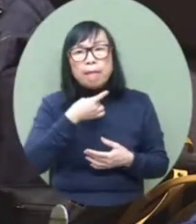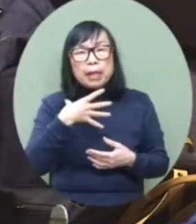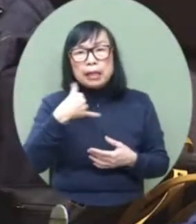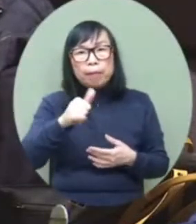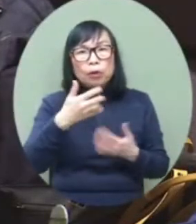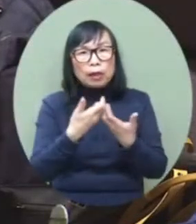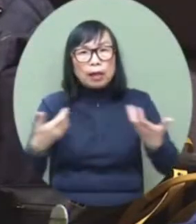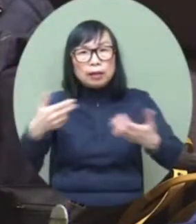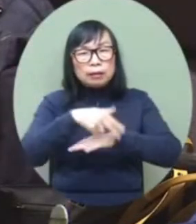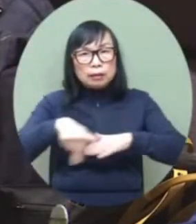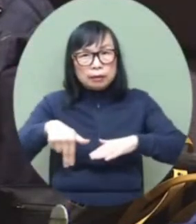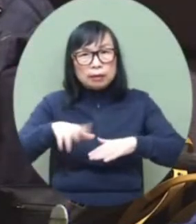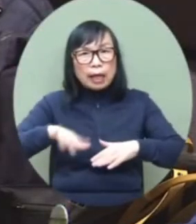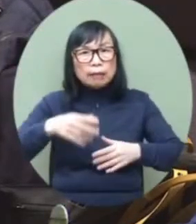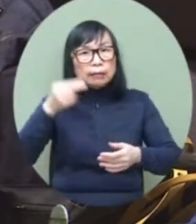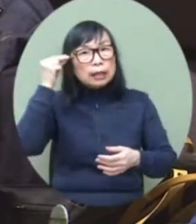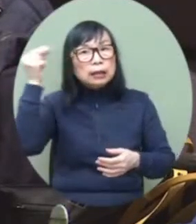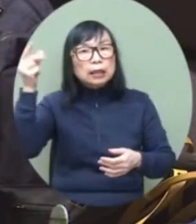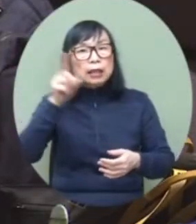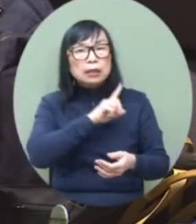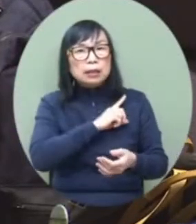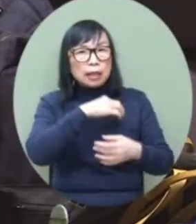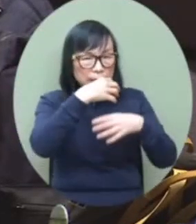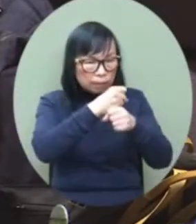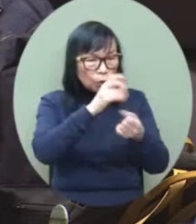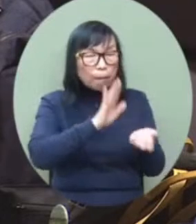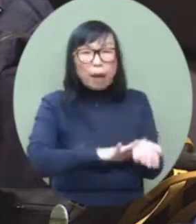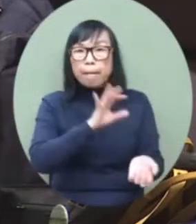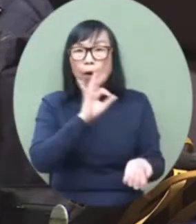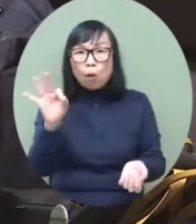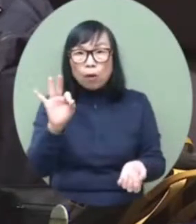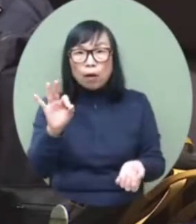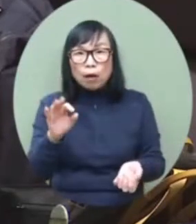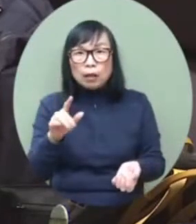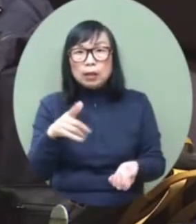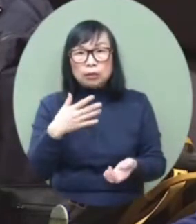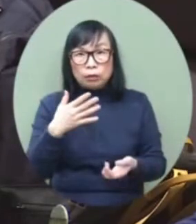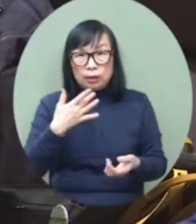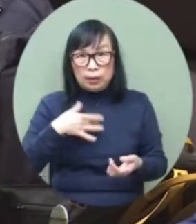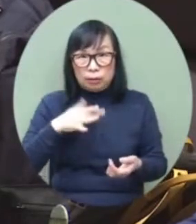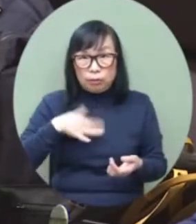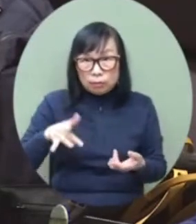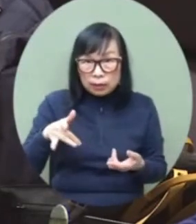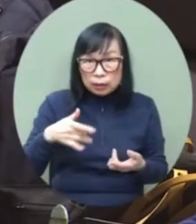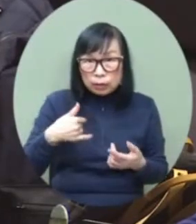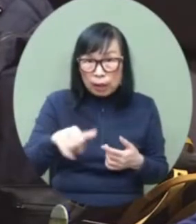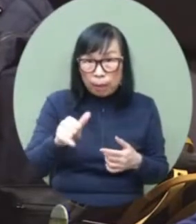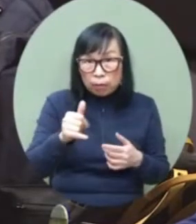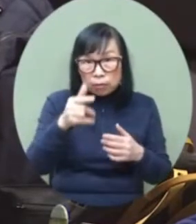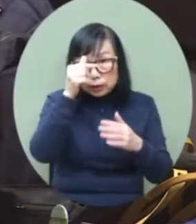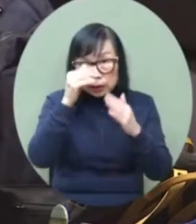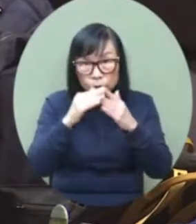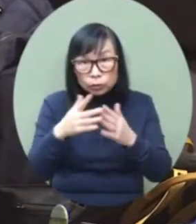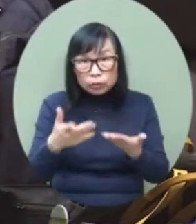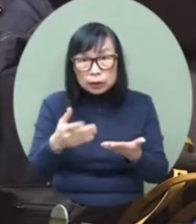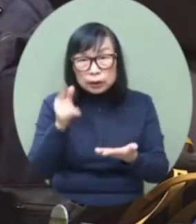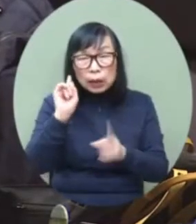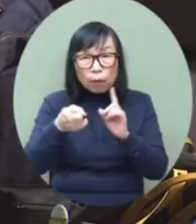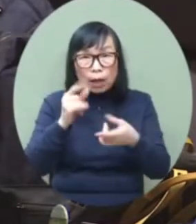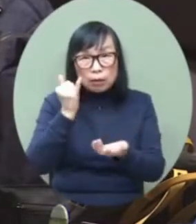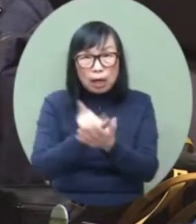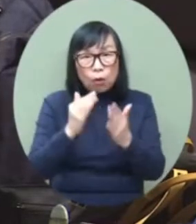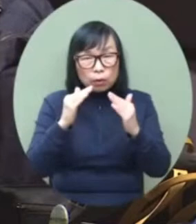and they are not admitted to a quarantine facility within 7 days, and then if they test negative after 7